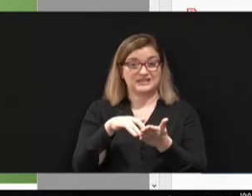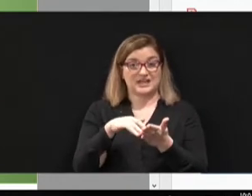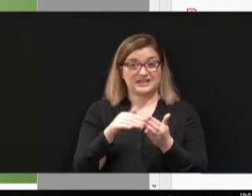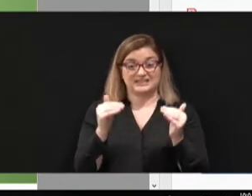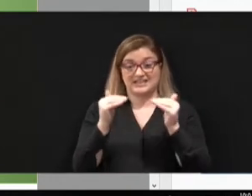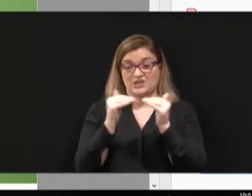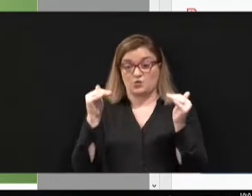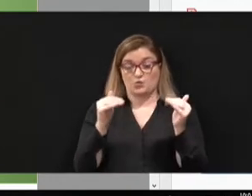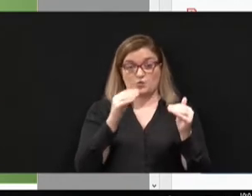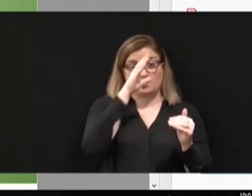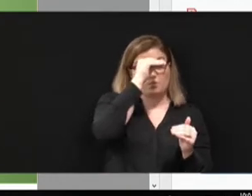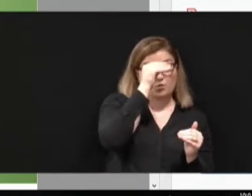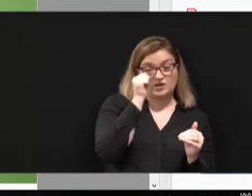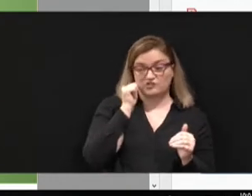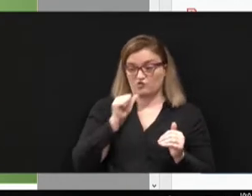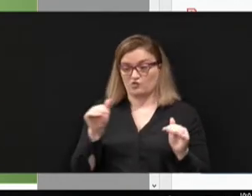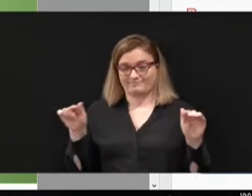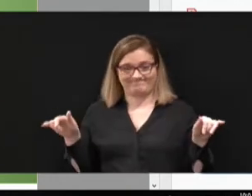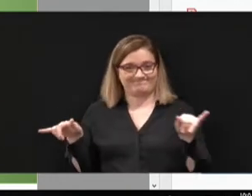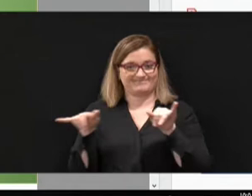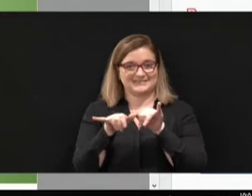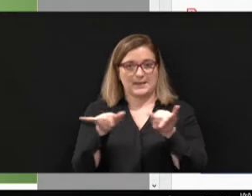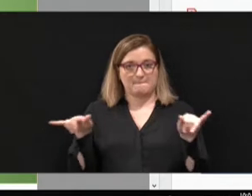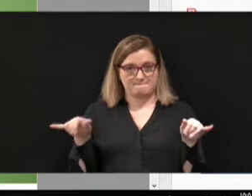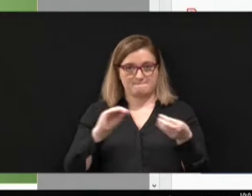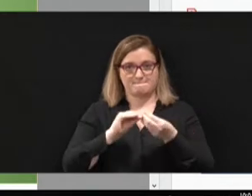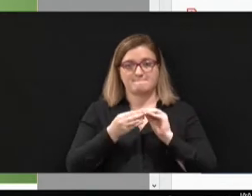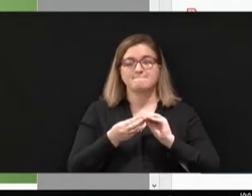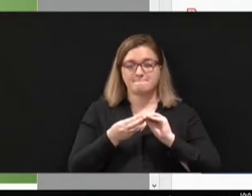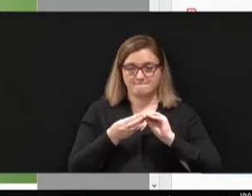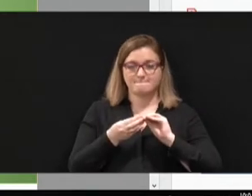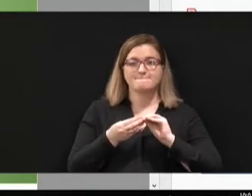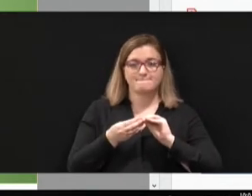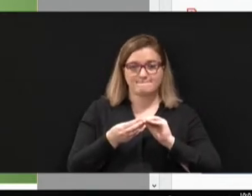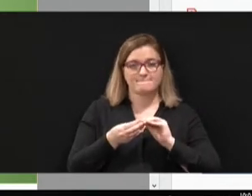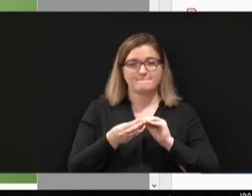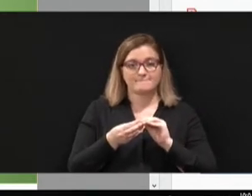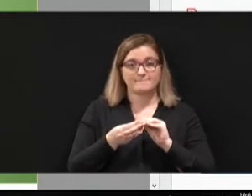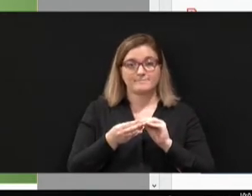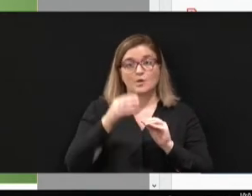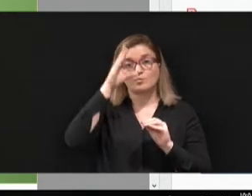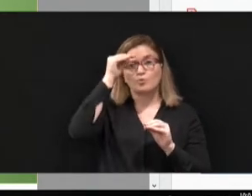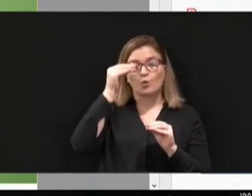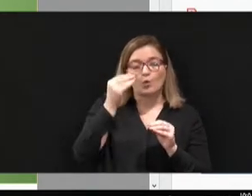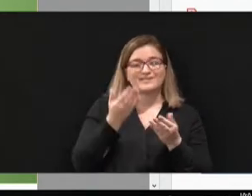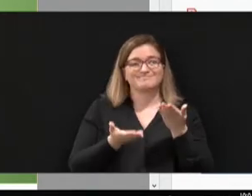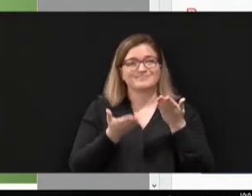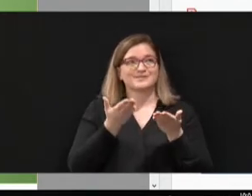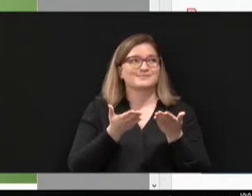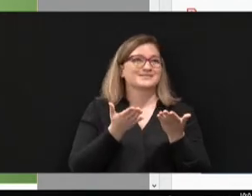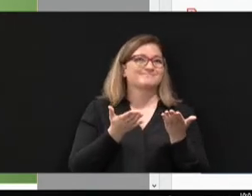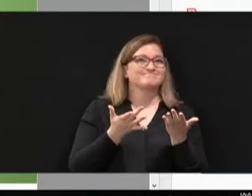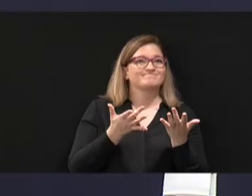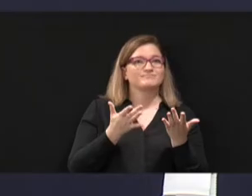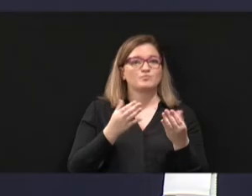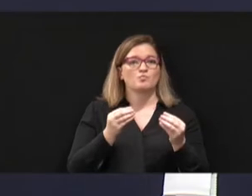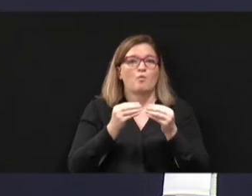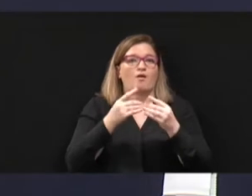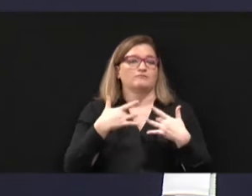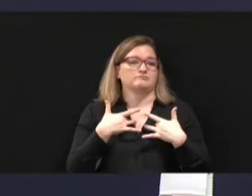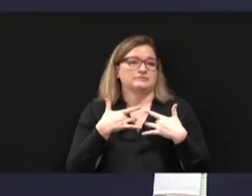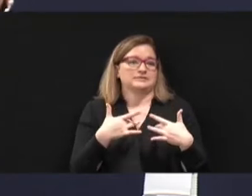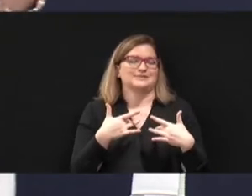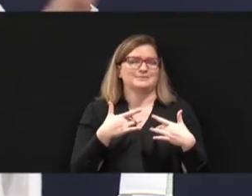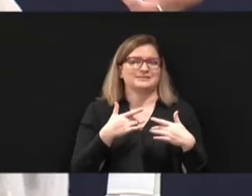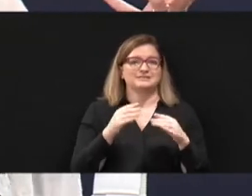who have dyslexia. Oftentimes, I think in a classroom setting, boys may be more out there because